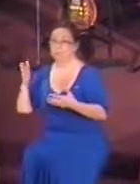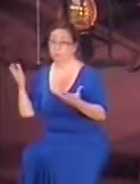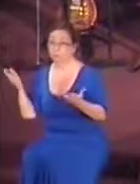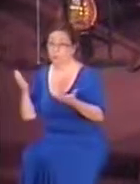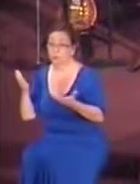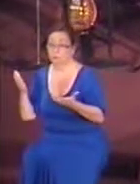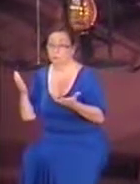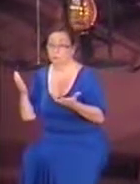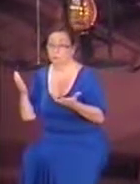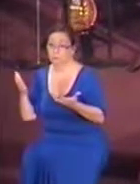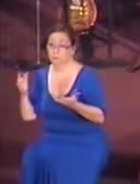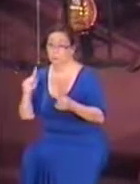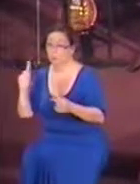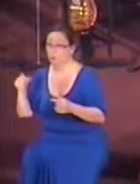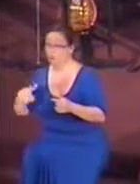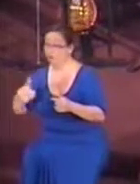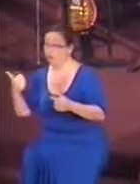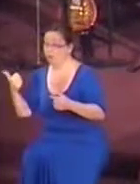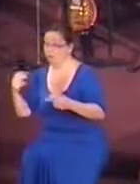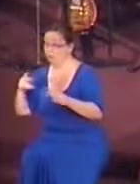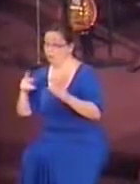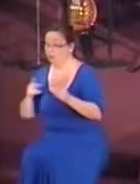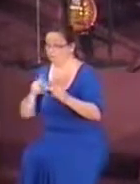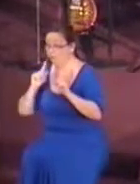this. Where else will you go?